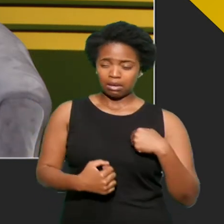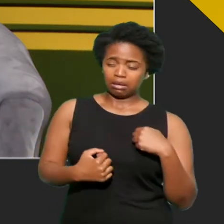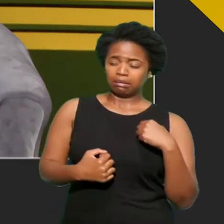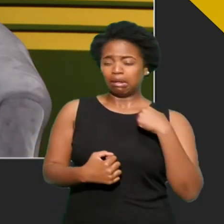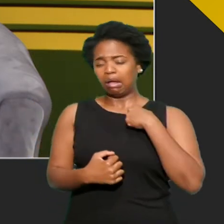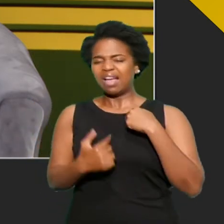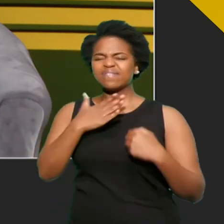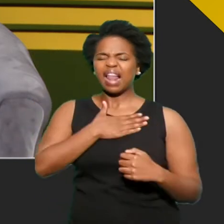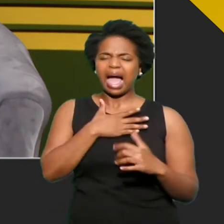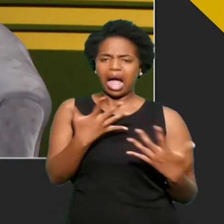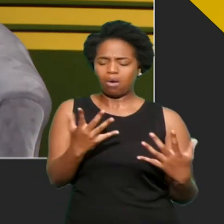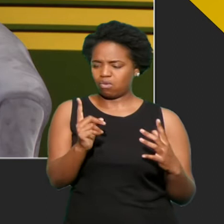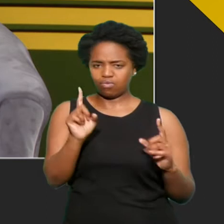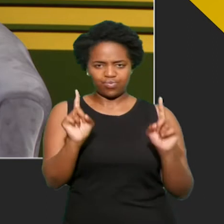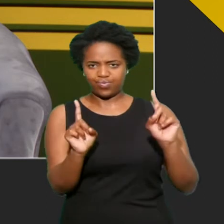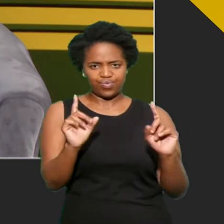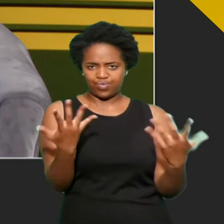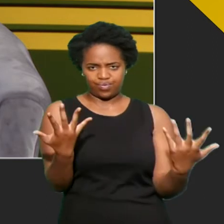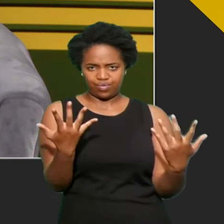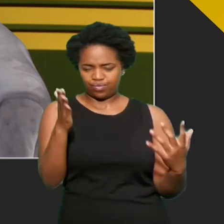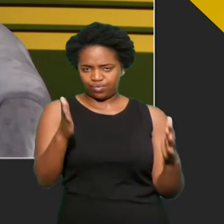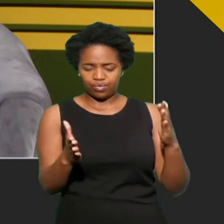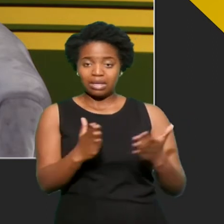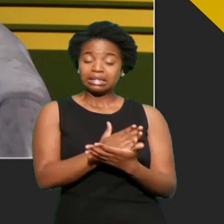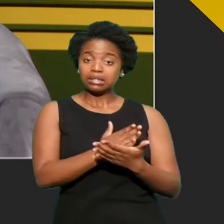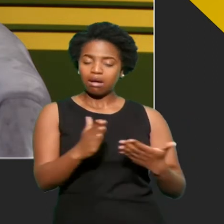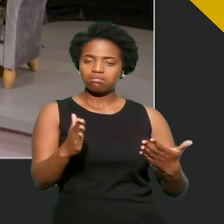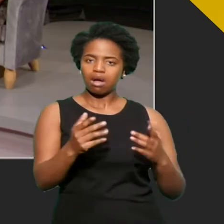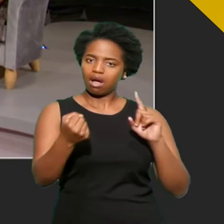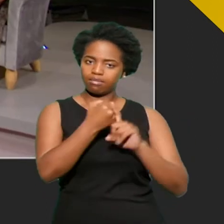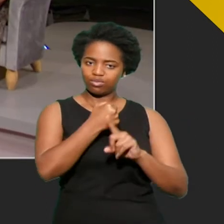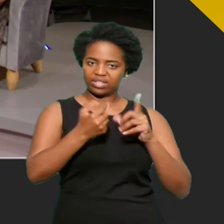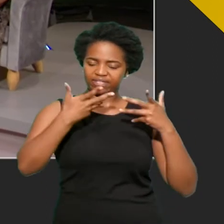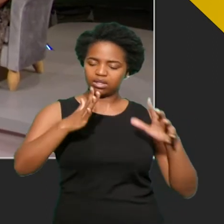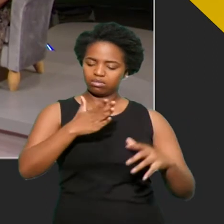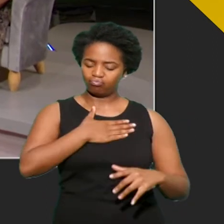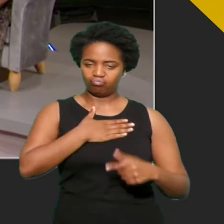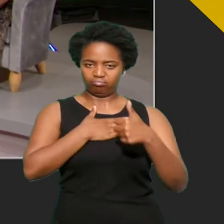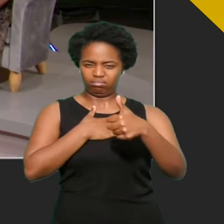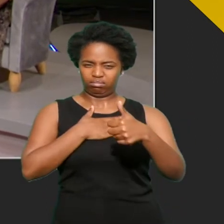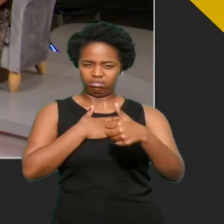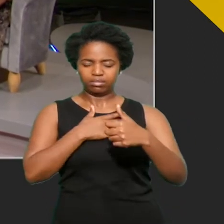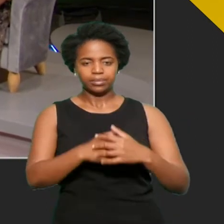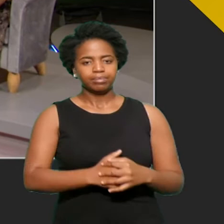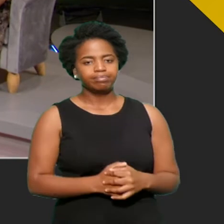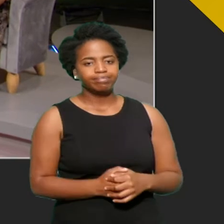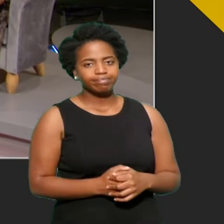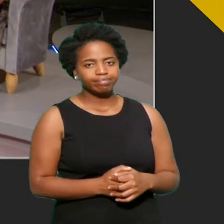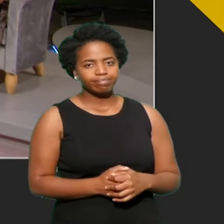necessarily want to call them just a victim, because sometimes they are survivors of Yona abuse. Professor, welcome to Daily Thetha.